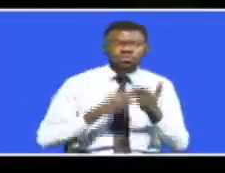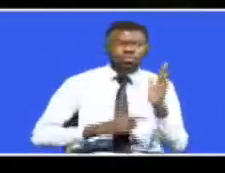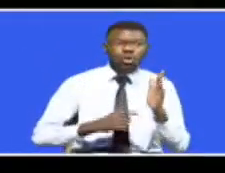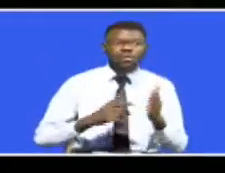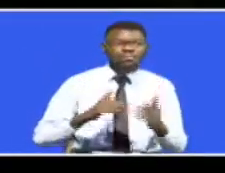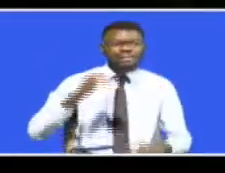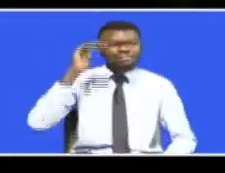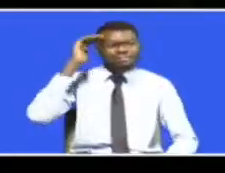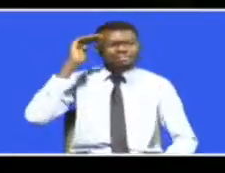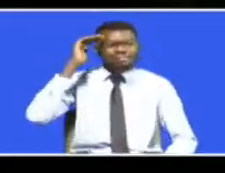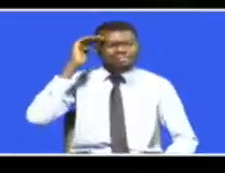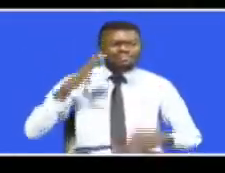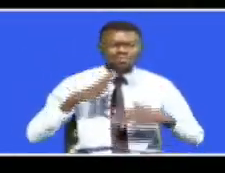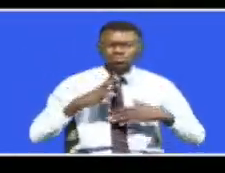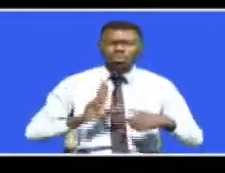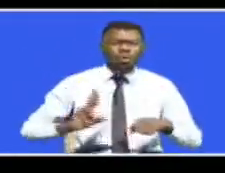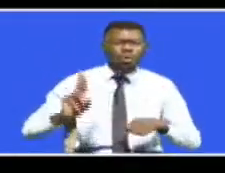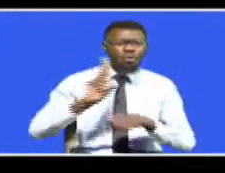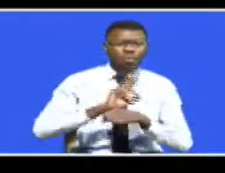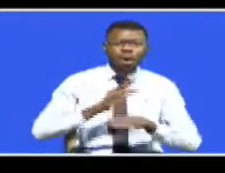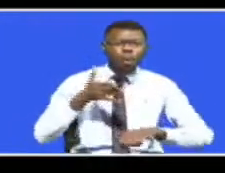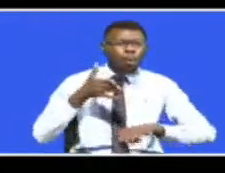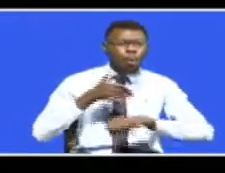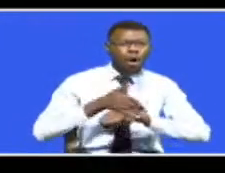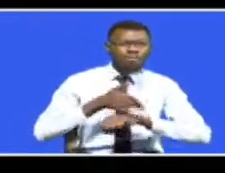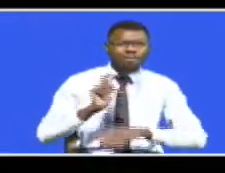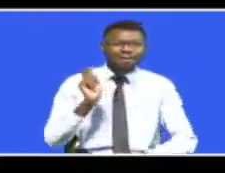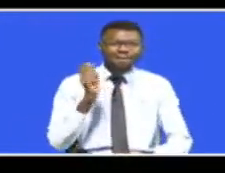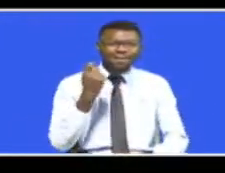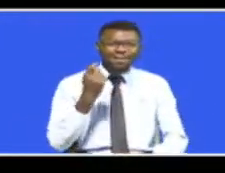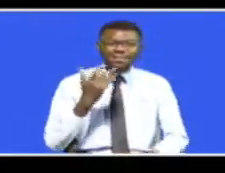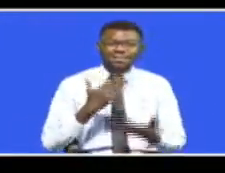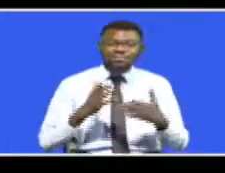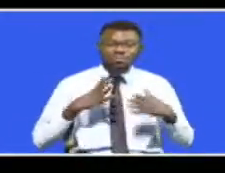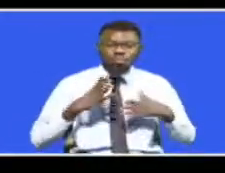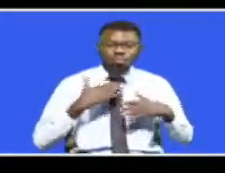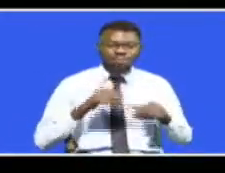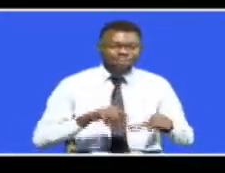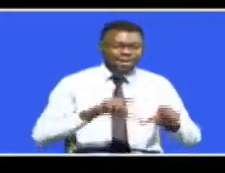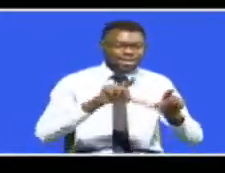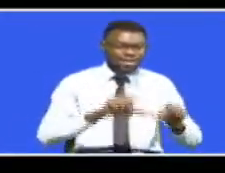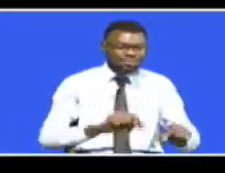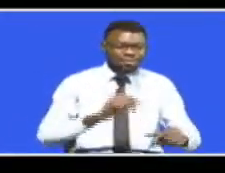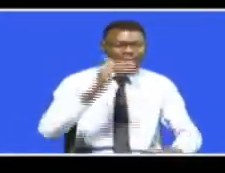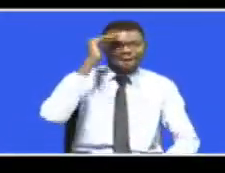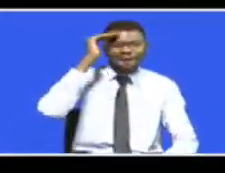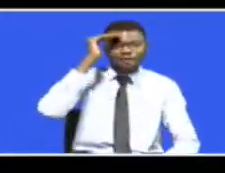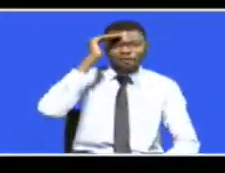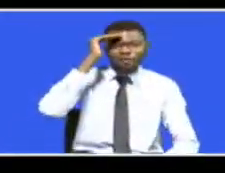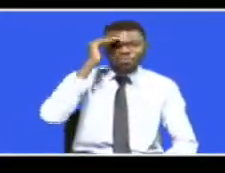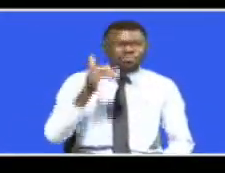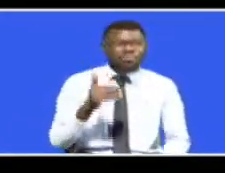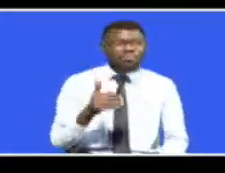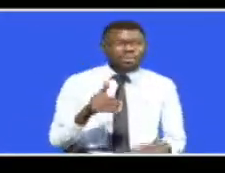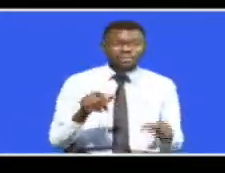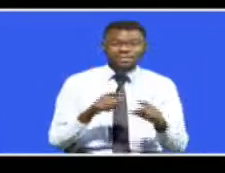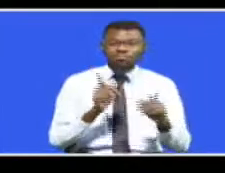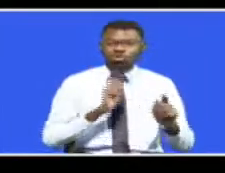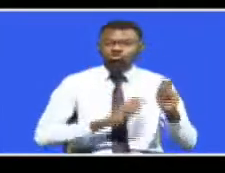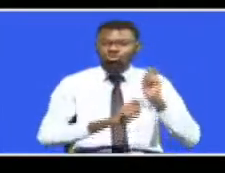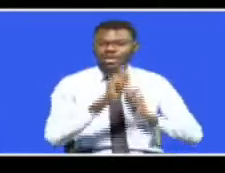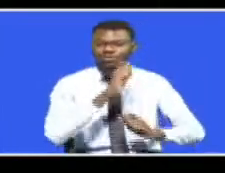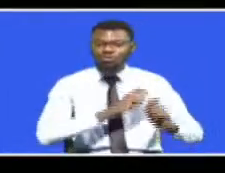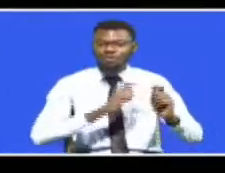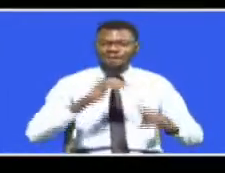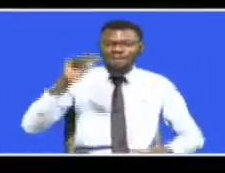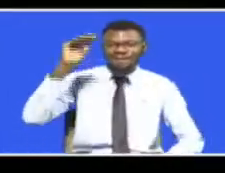abused substance in Kenya, and there is a high demand for cheap and easy to get alcoholic product, especially traditional